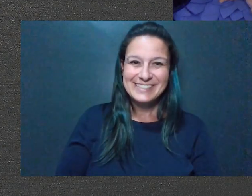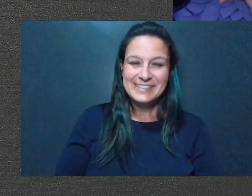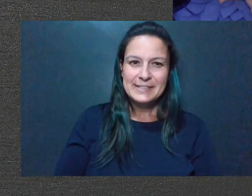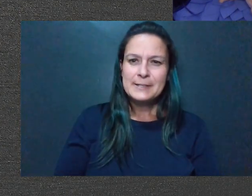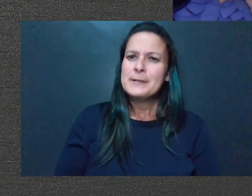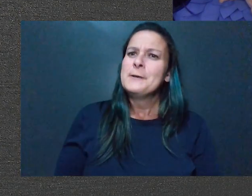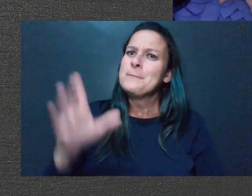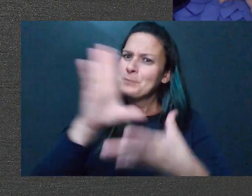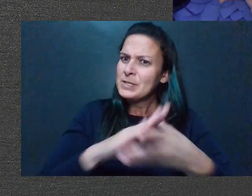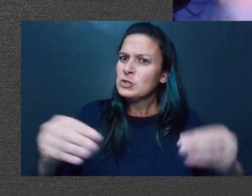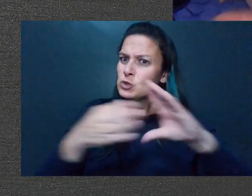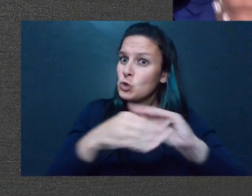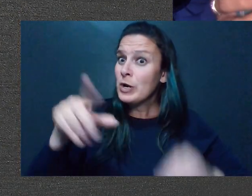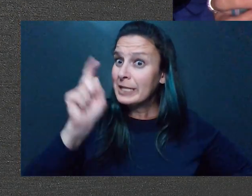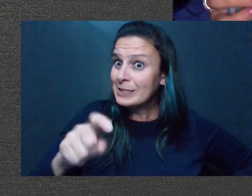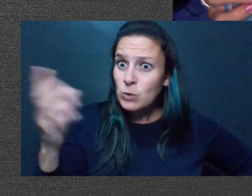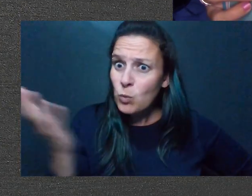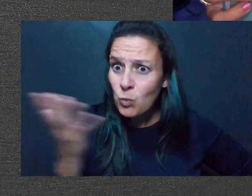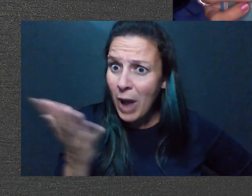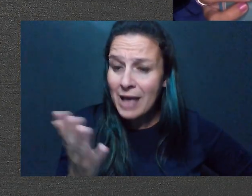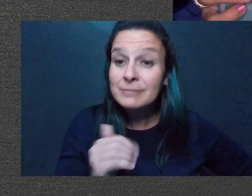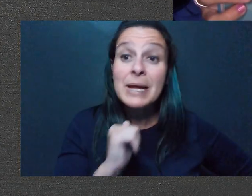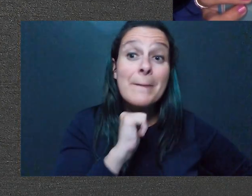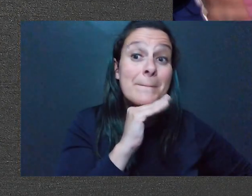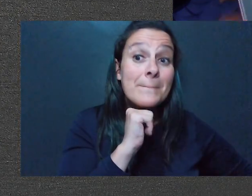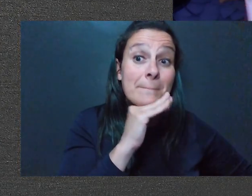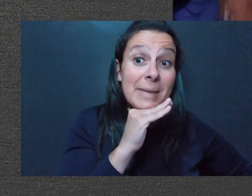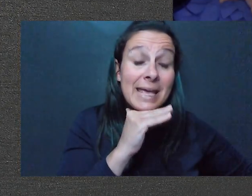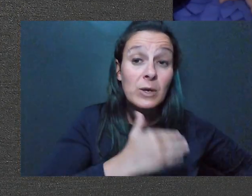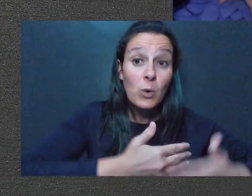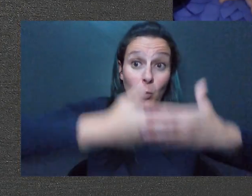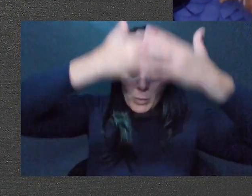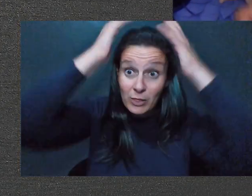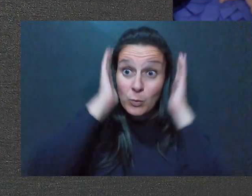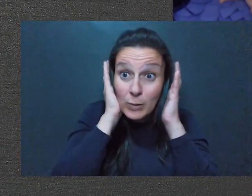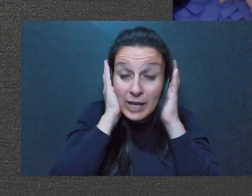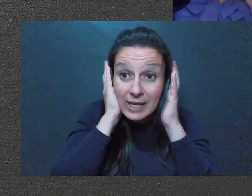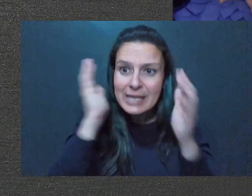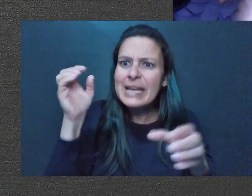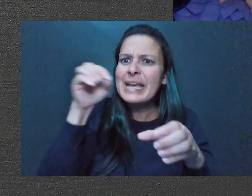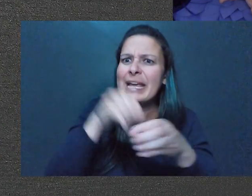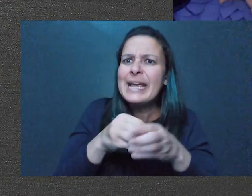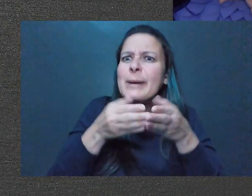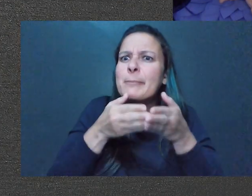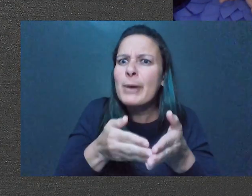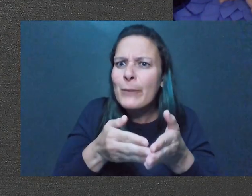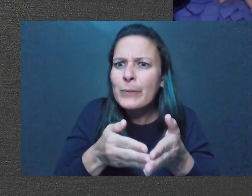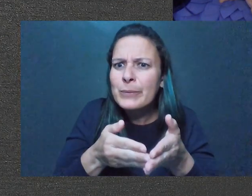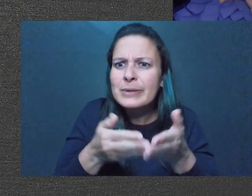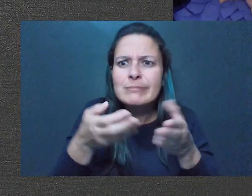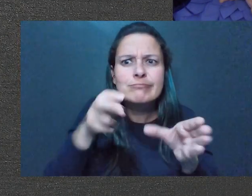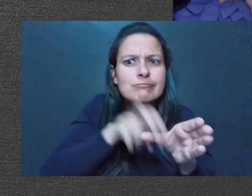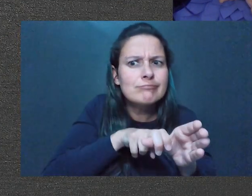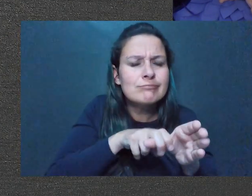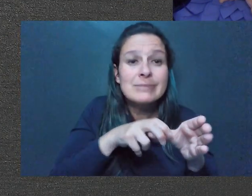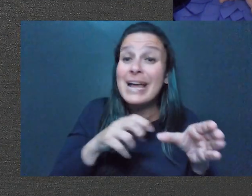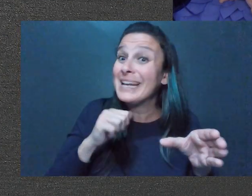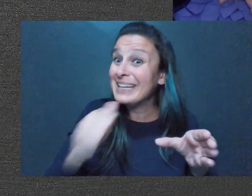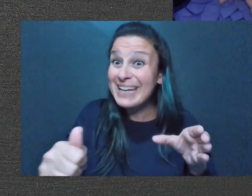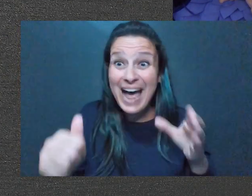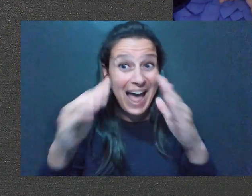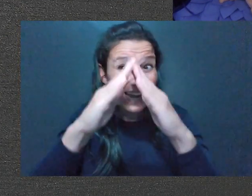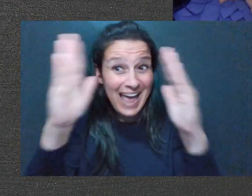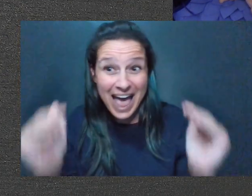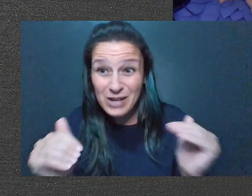What this story needs is a pig on a wig in a boat. Not a house